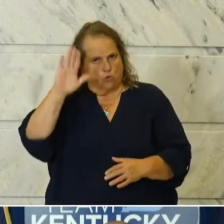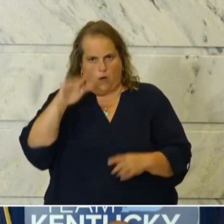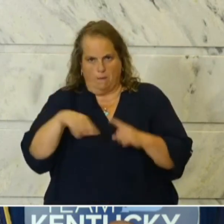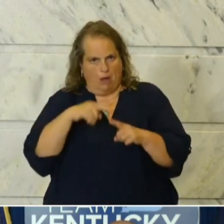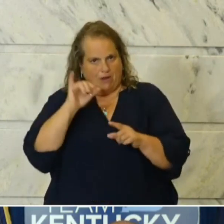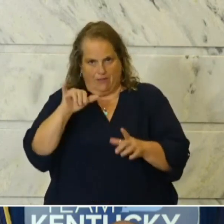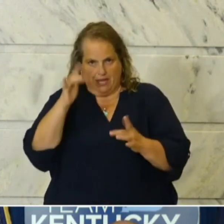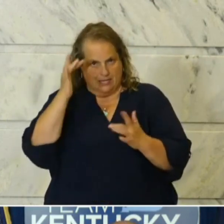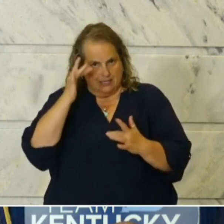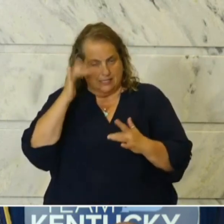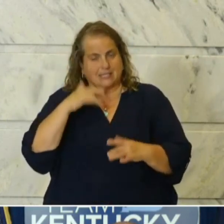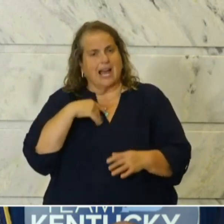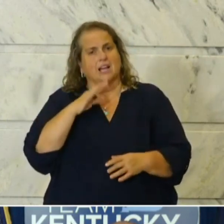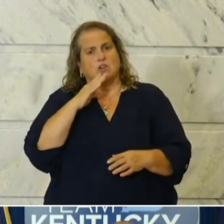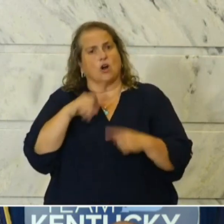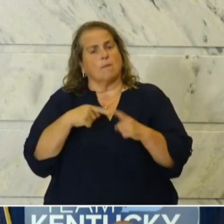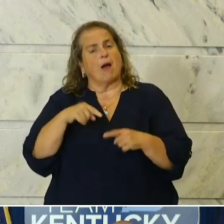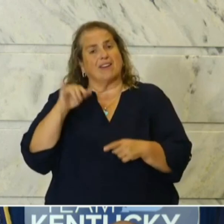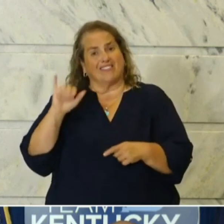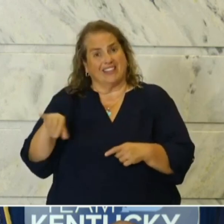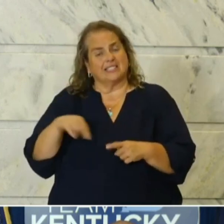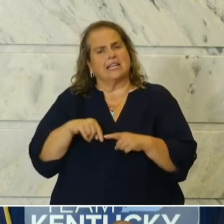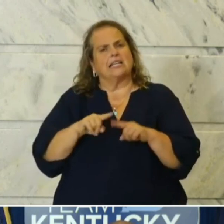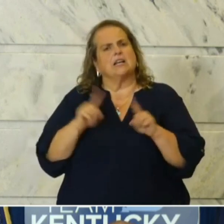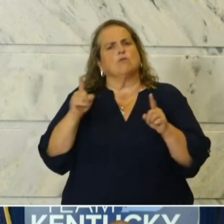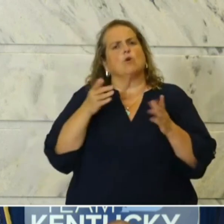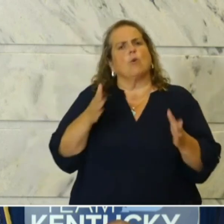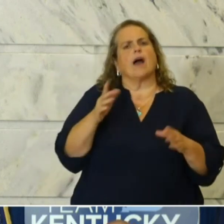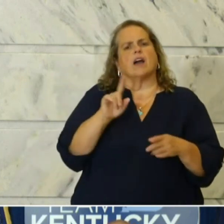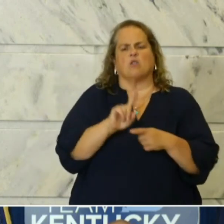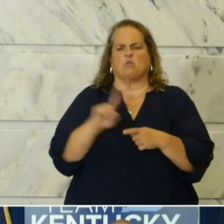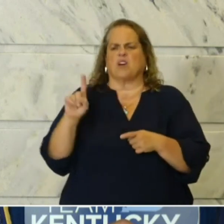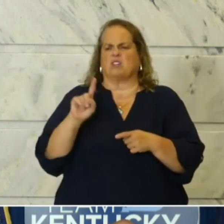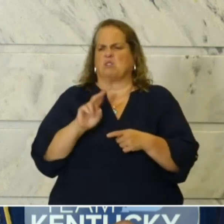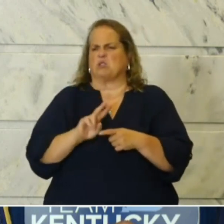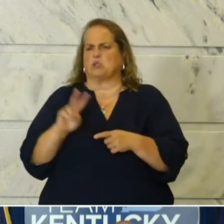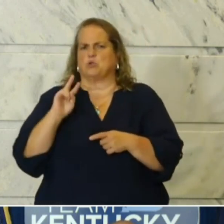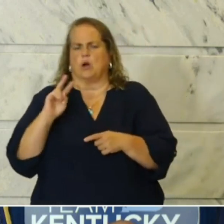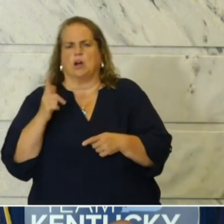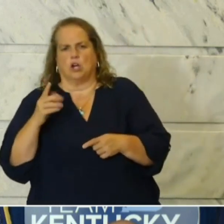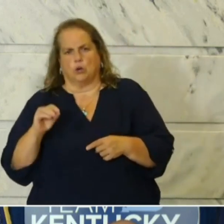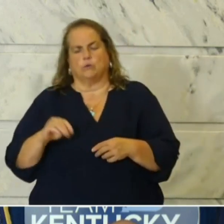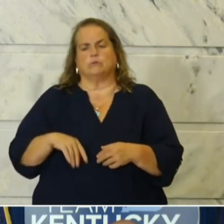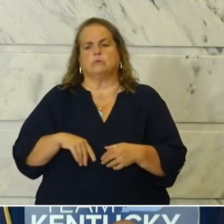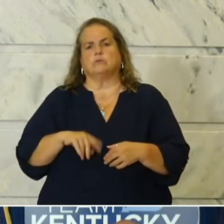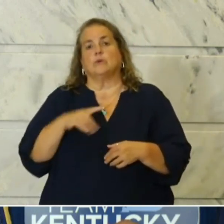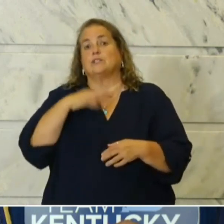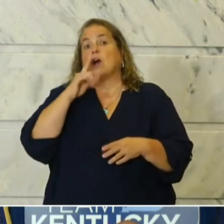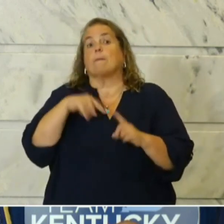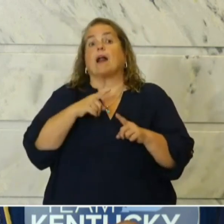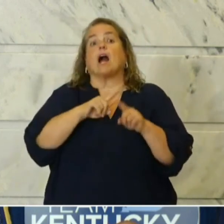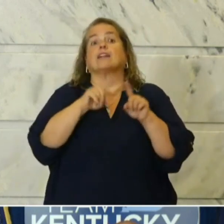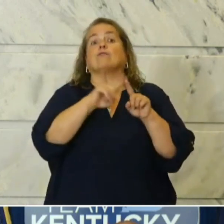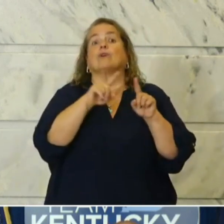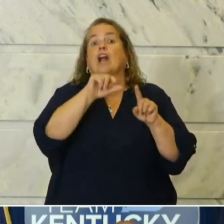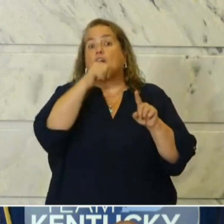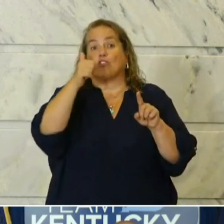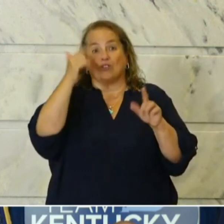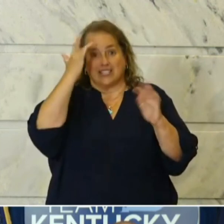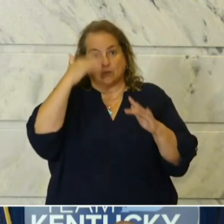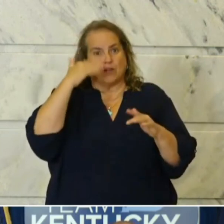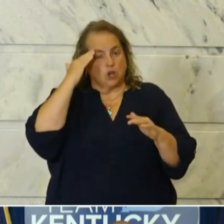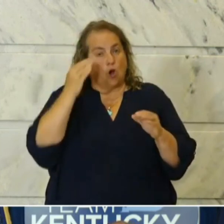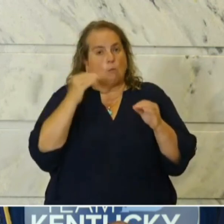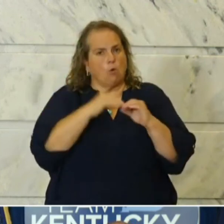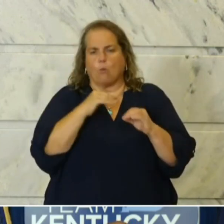Now, I talked about this in a different context a week or so ago when I talked about other diseases that we know a lot more about. We don't